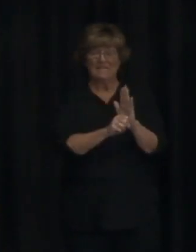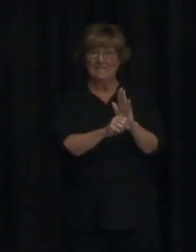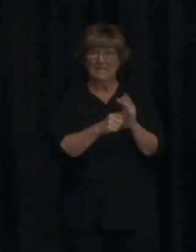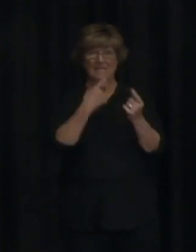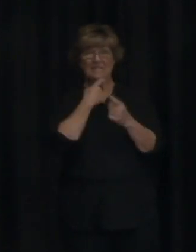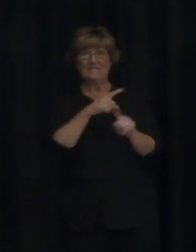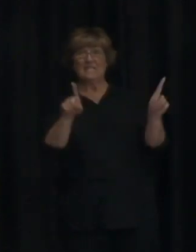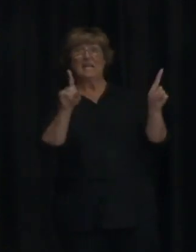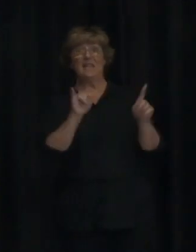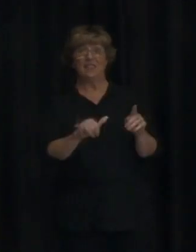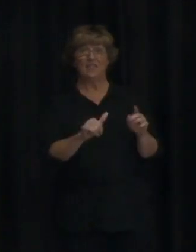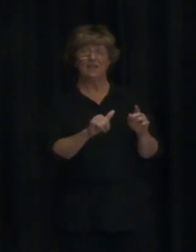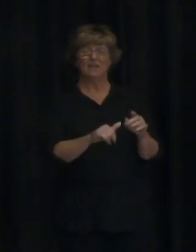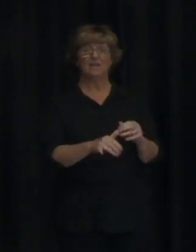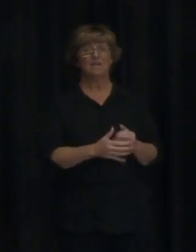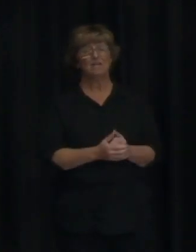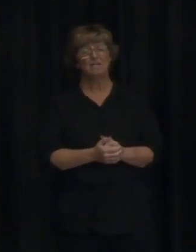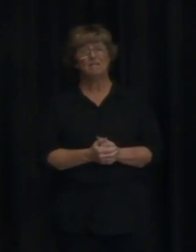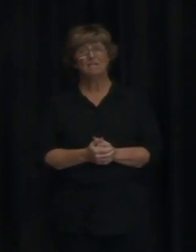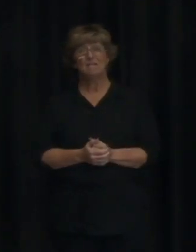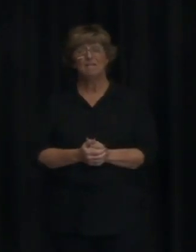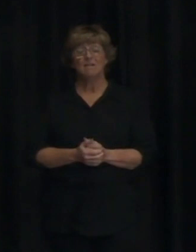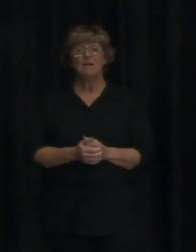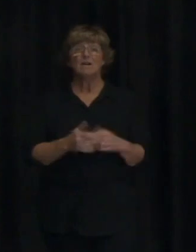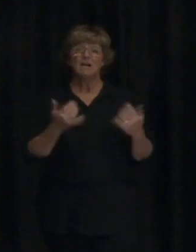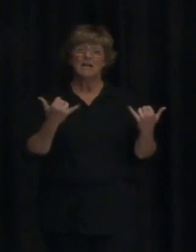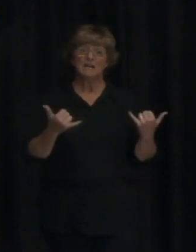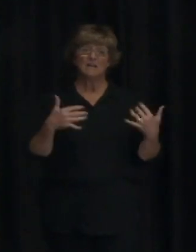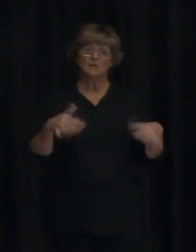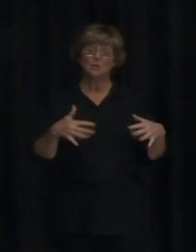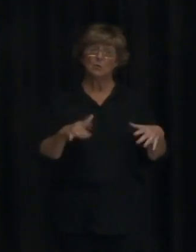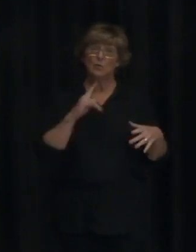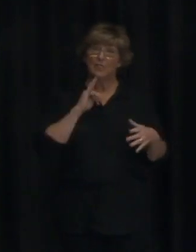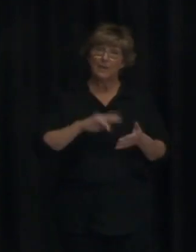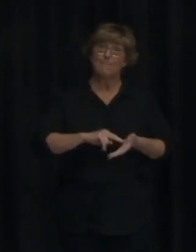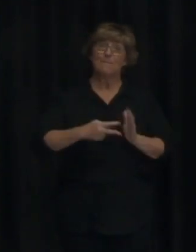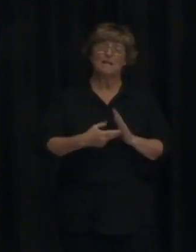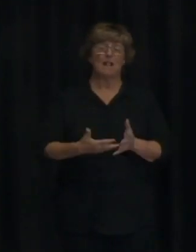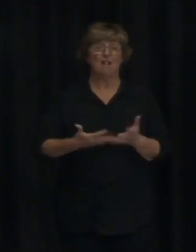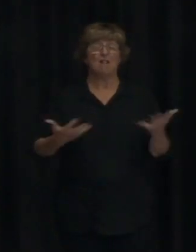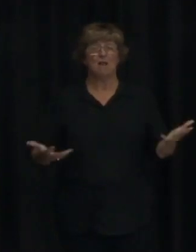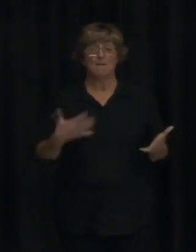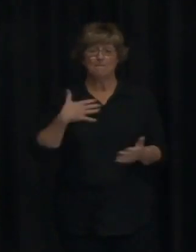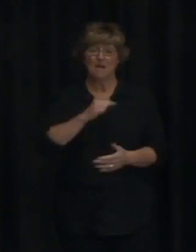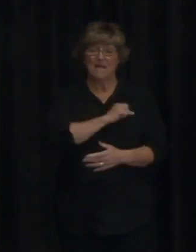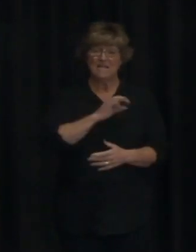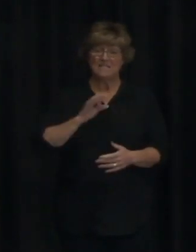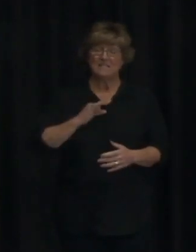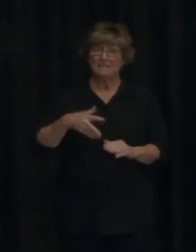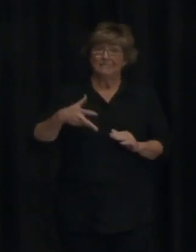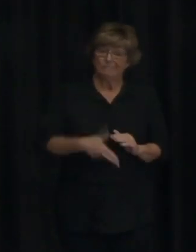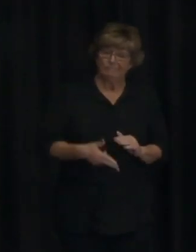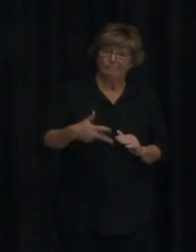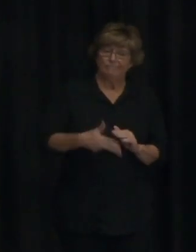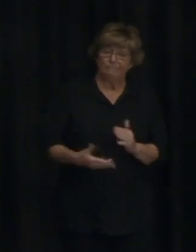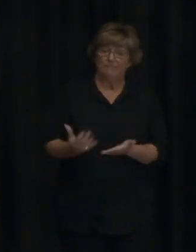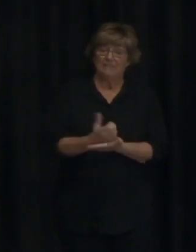that across the spectrum, and that was very meaningful. My staff took those cuts as well, I